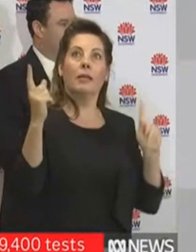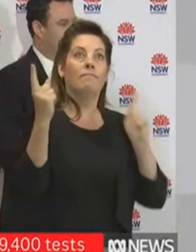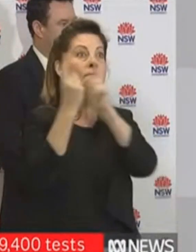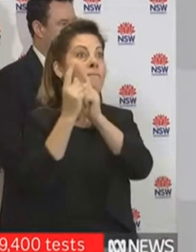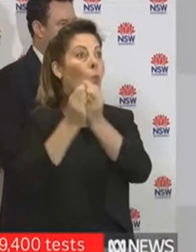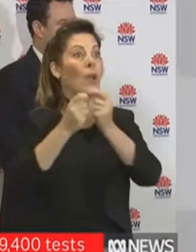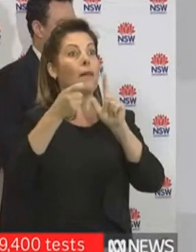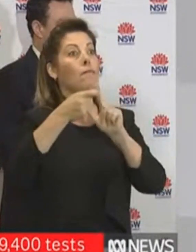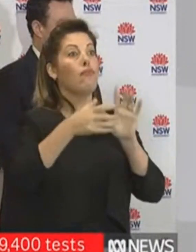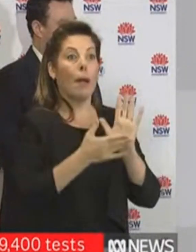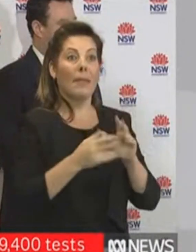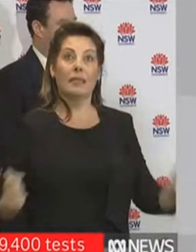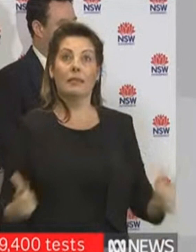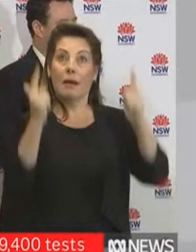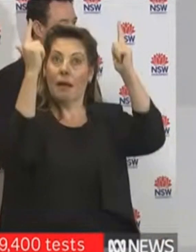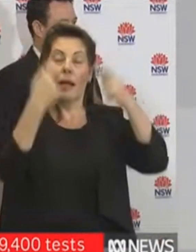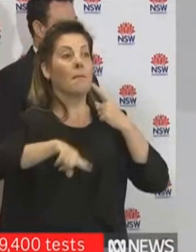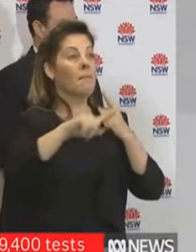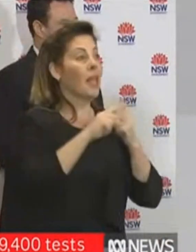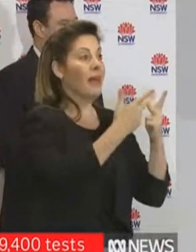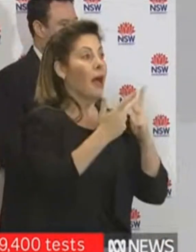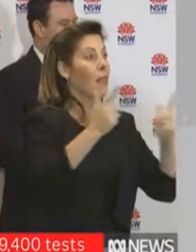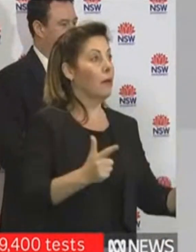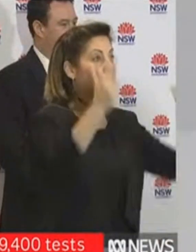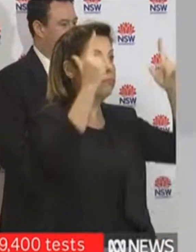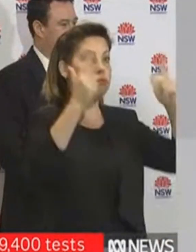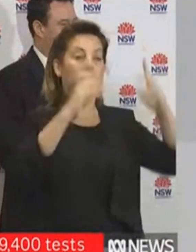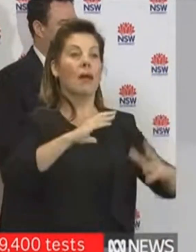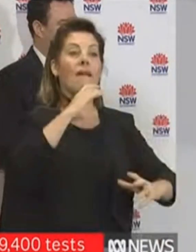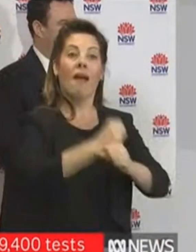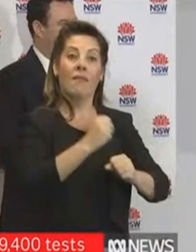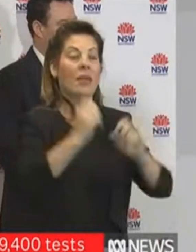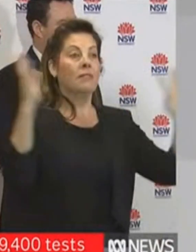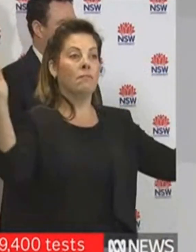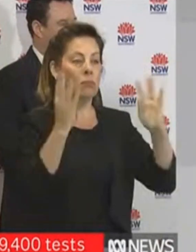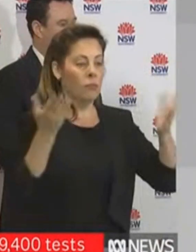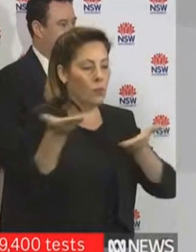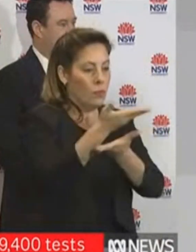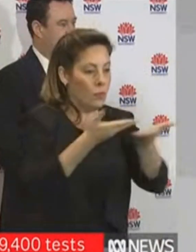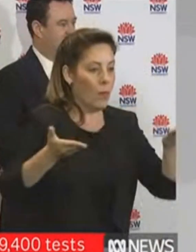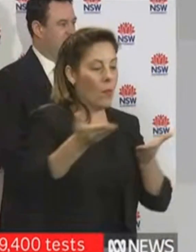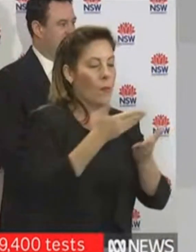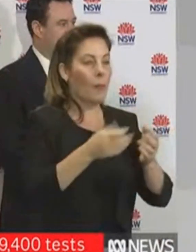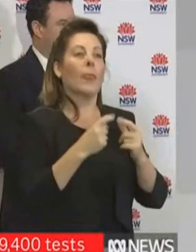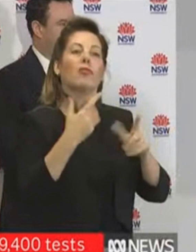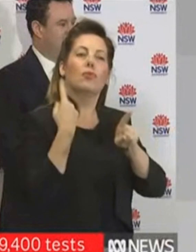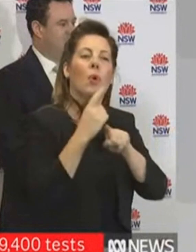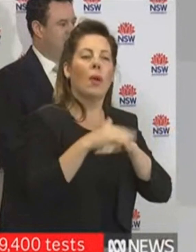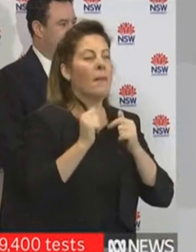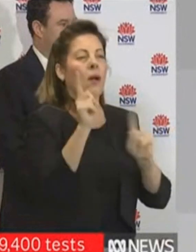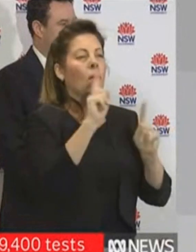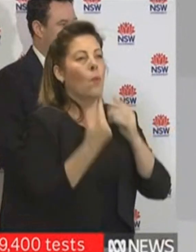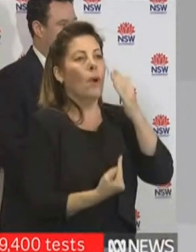when that may occur. But as I said yesterday, please be conscious of the fact that we're making sure all states have the ability